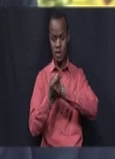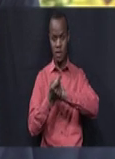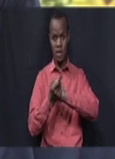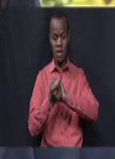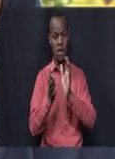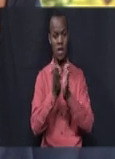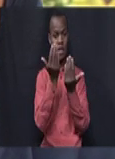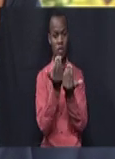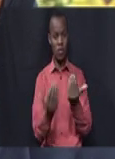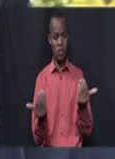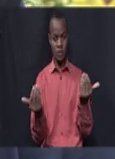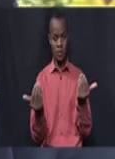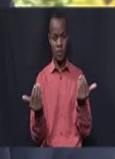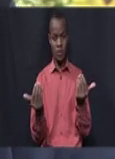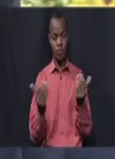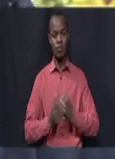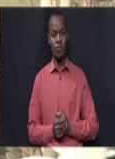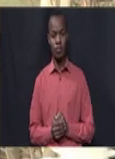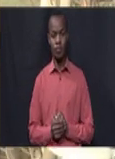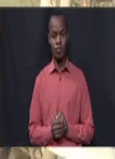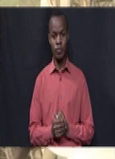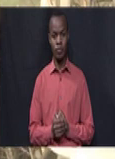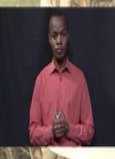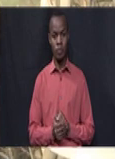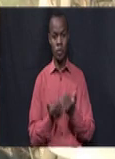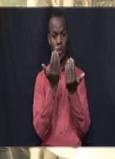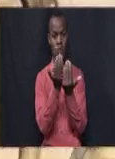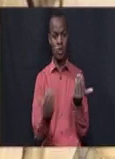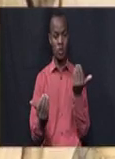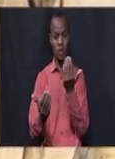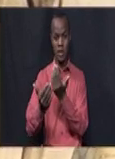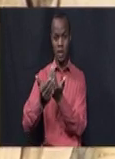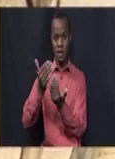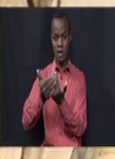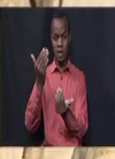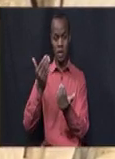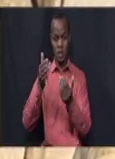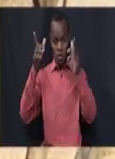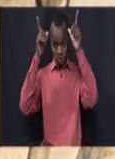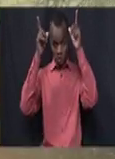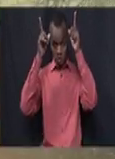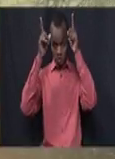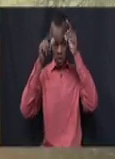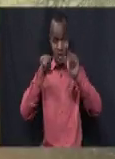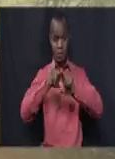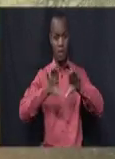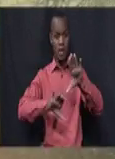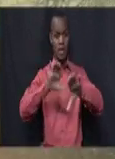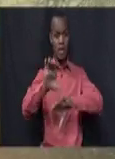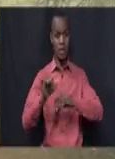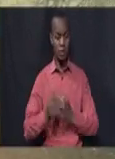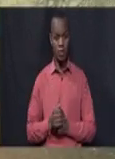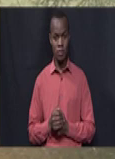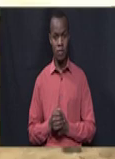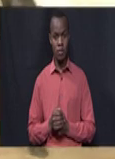children are labor assets. They are the ones who take care of goats, they are the ones who take care of sheep. So mostly they